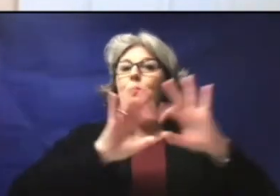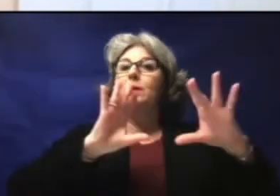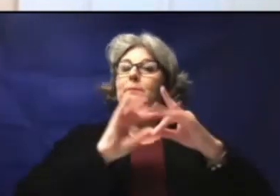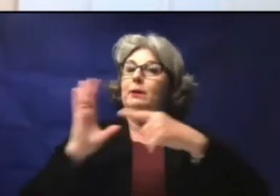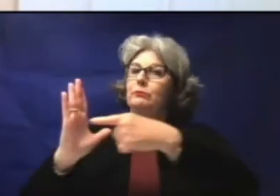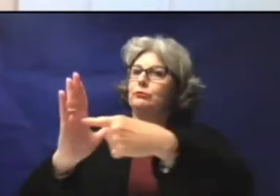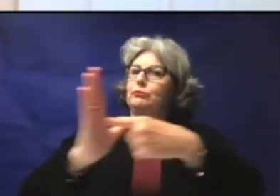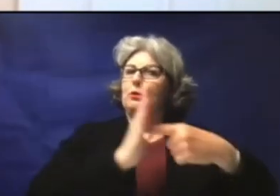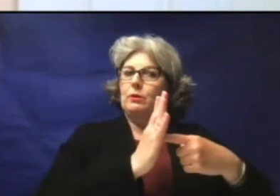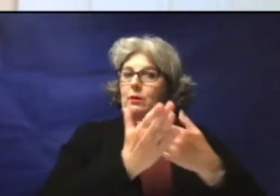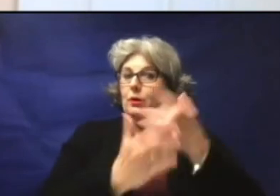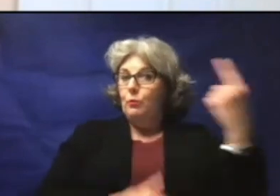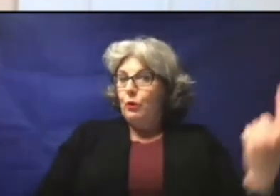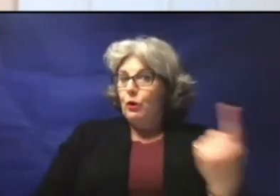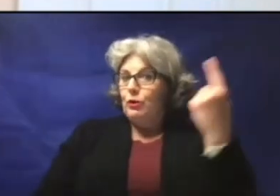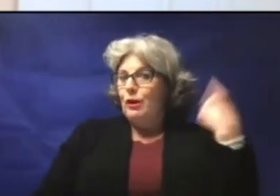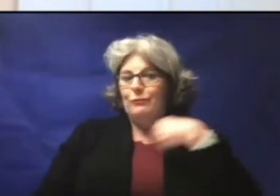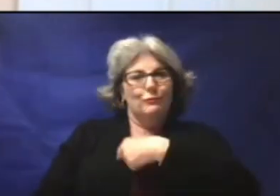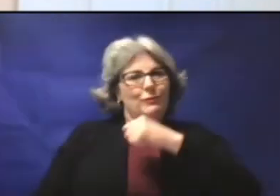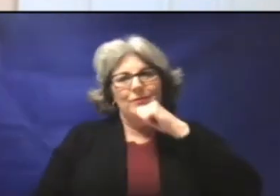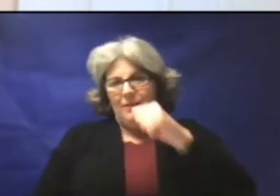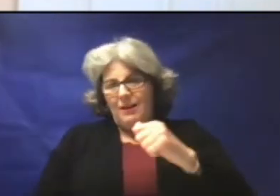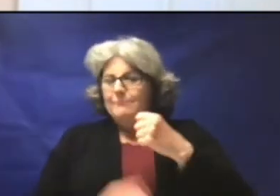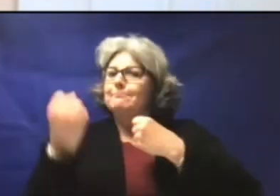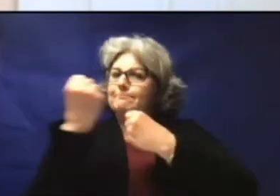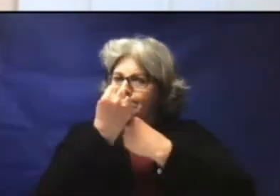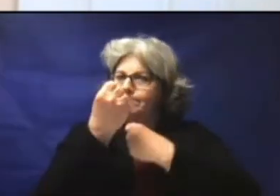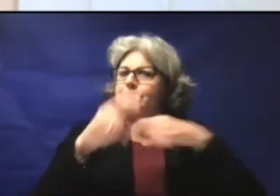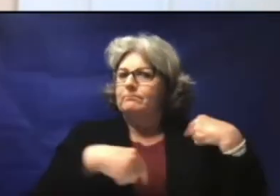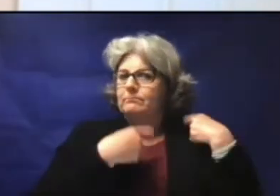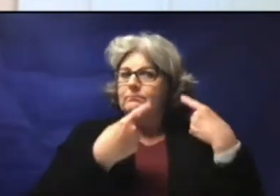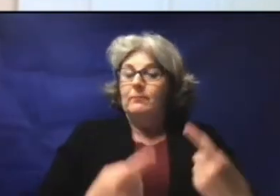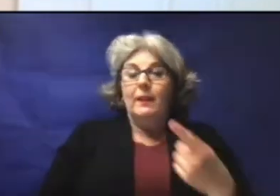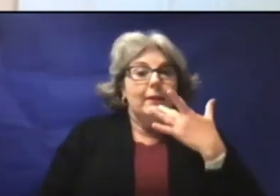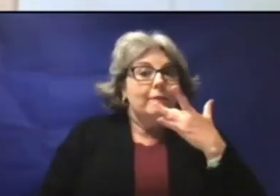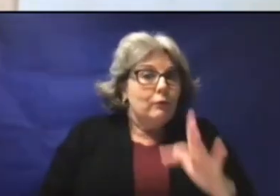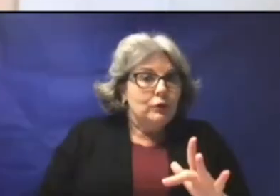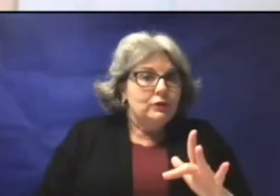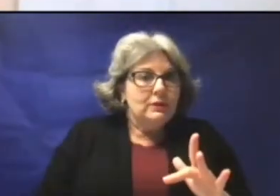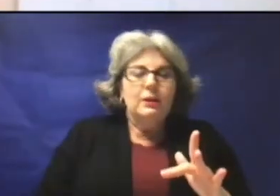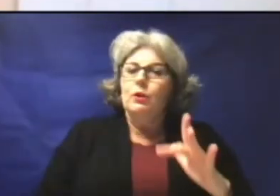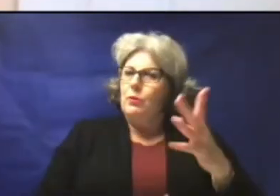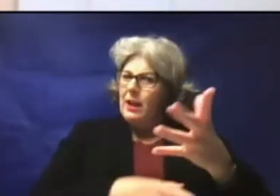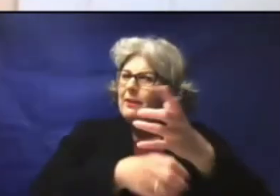showing that we are not alone in this fight. And fortunately, we have